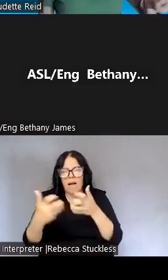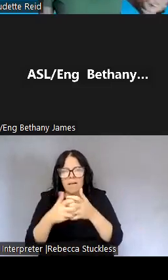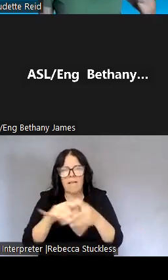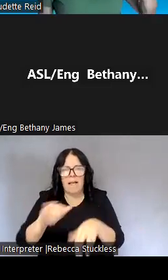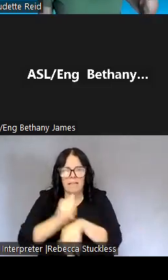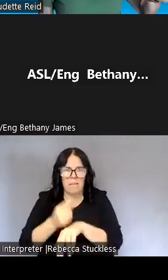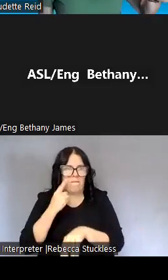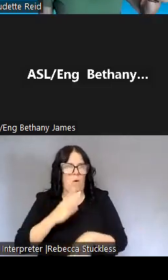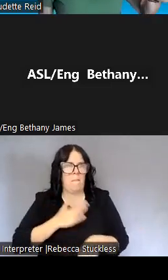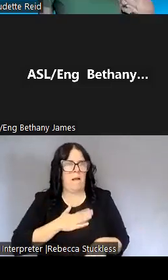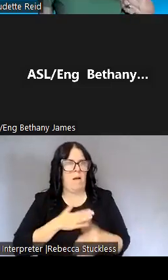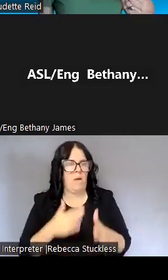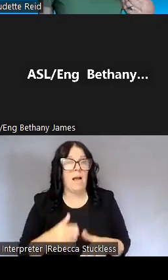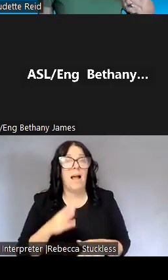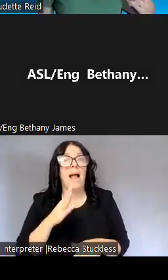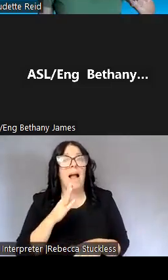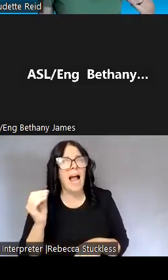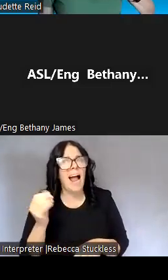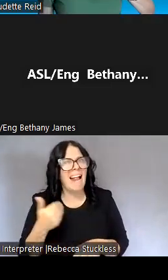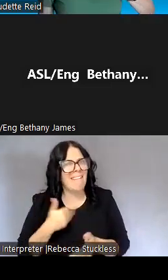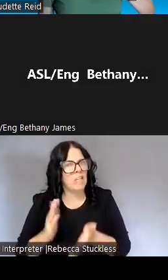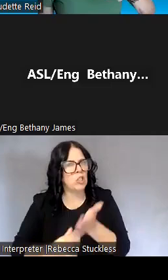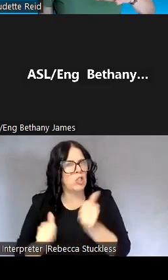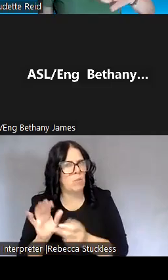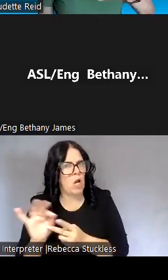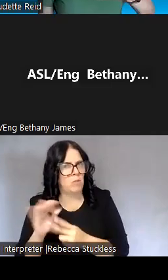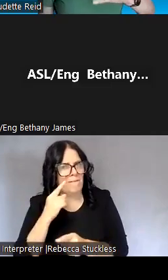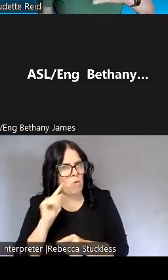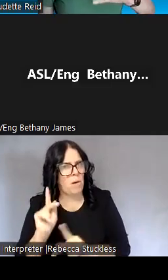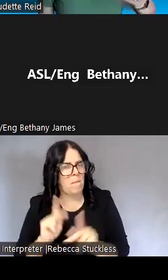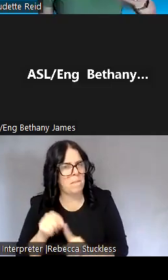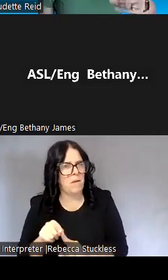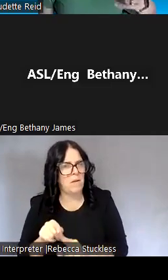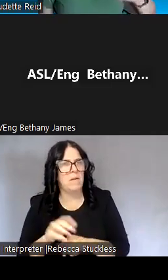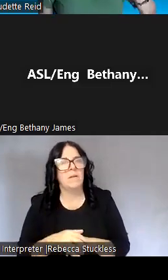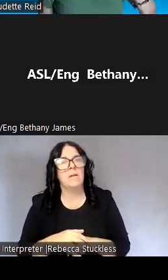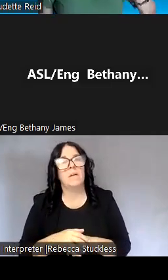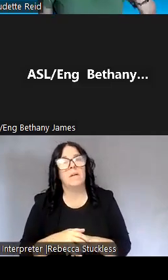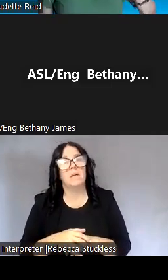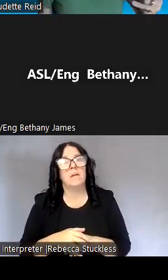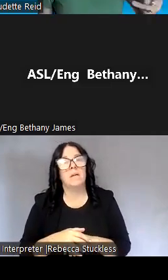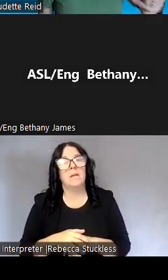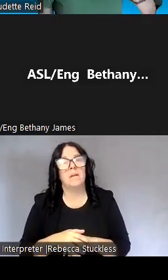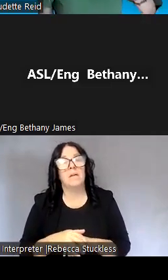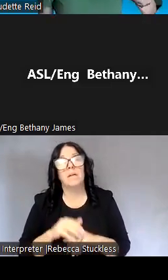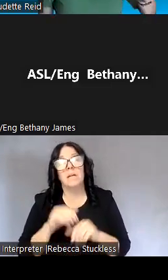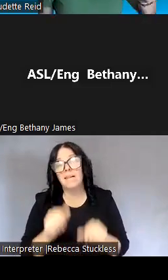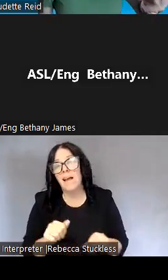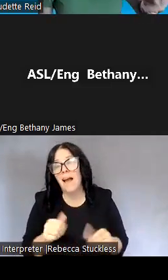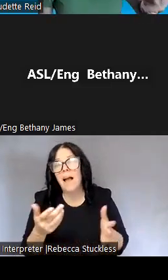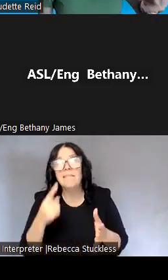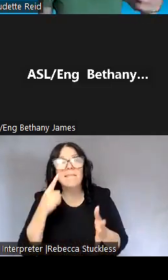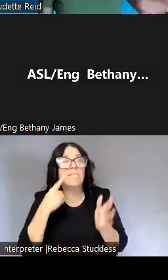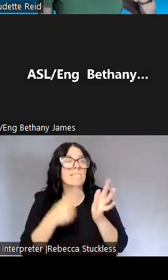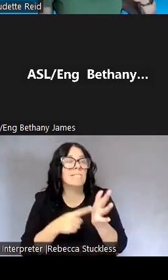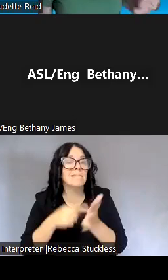there's more lower cost options for people. You can get third-party replacements for some of the core